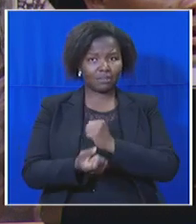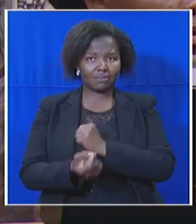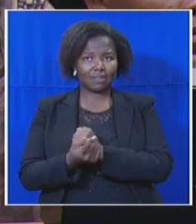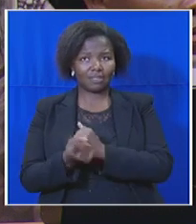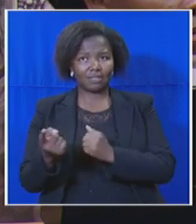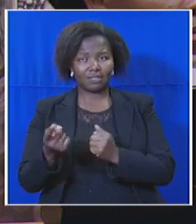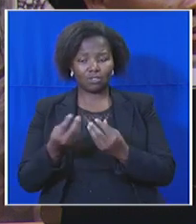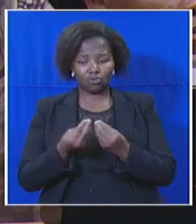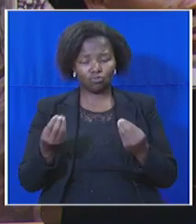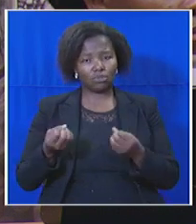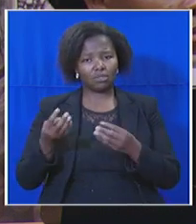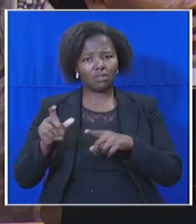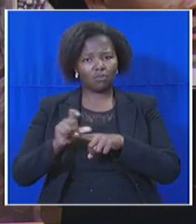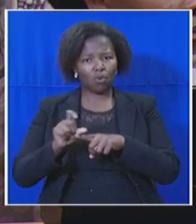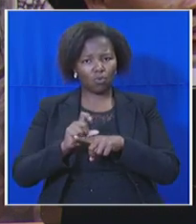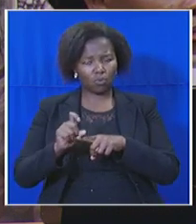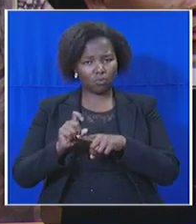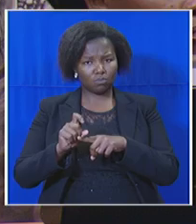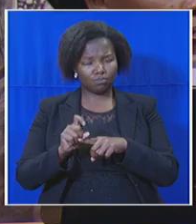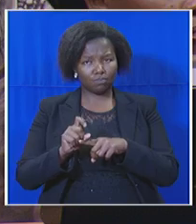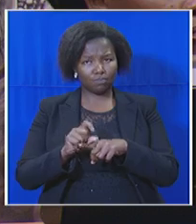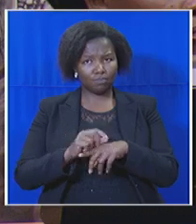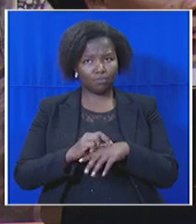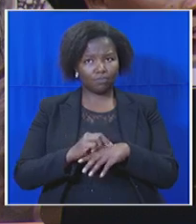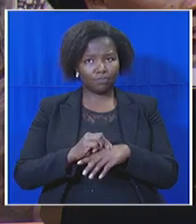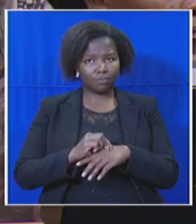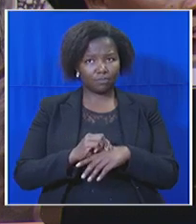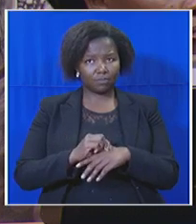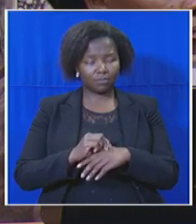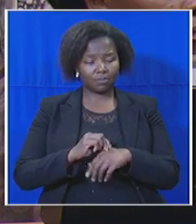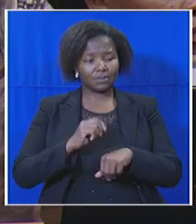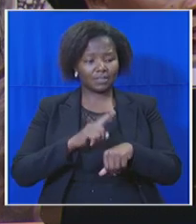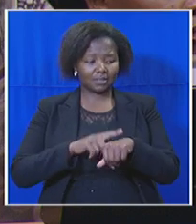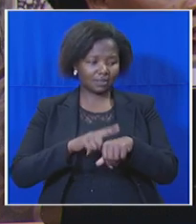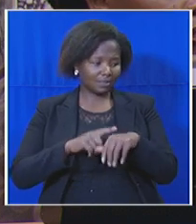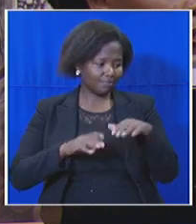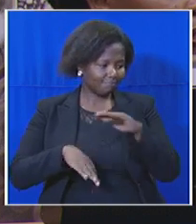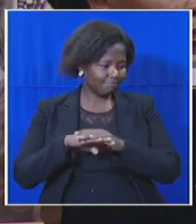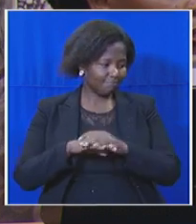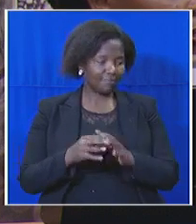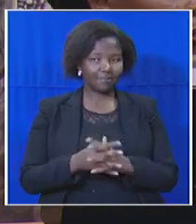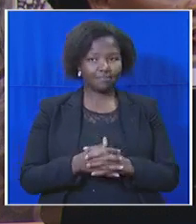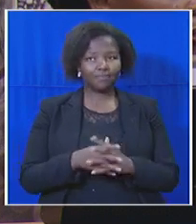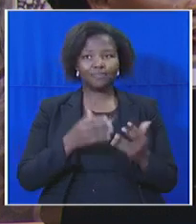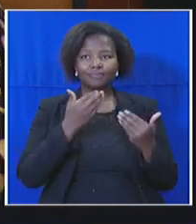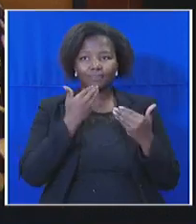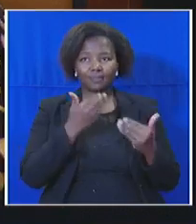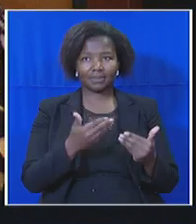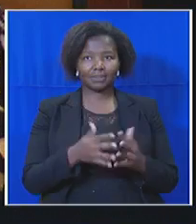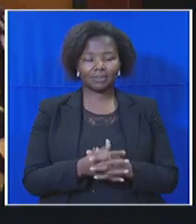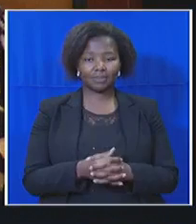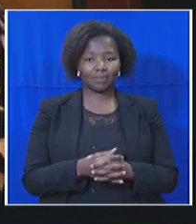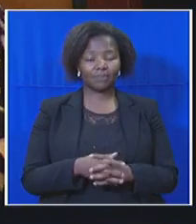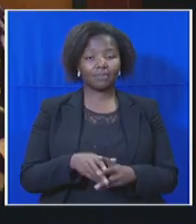with condoms at schools. Furthermore, the IFP... Honorable Member, your time is up. Thank you.